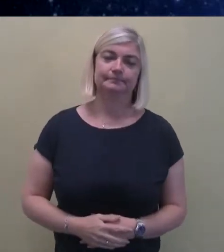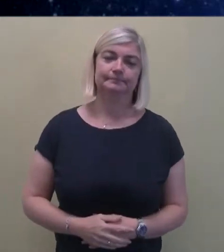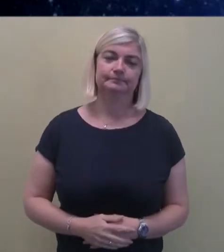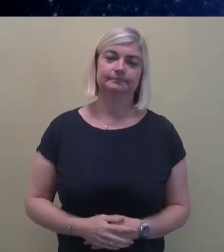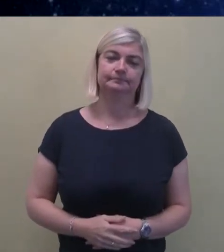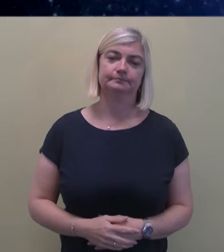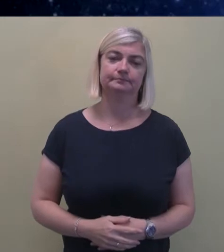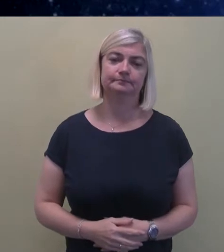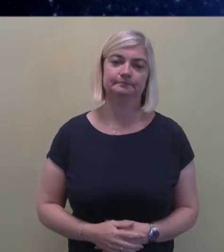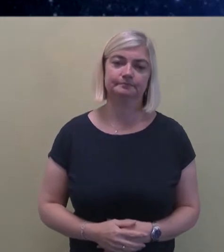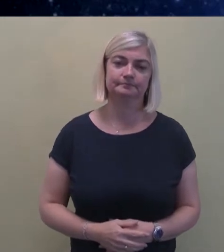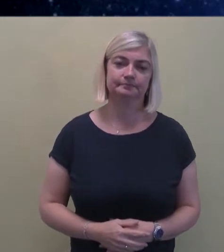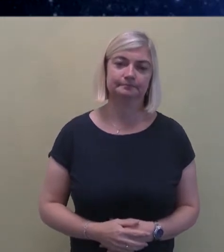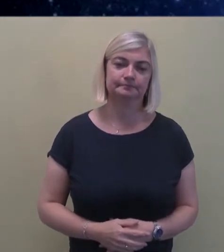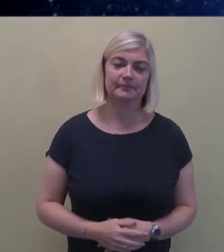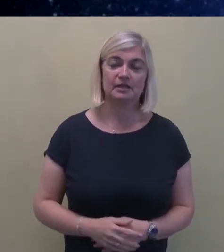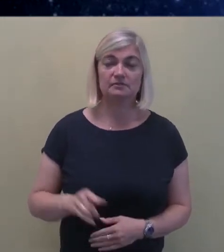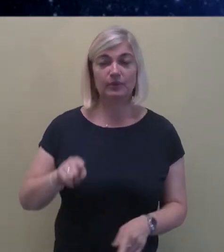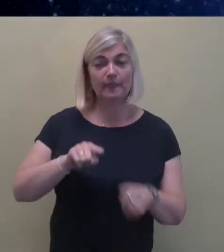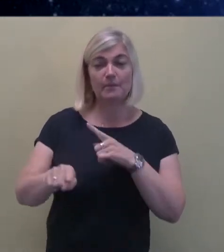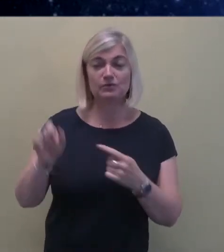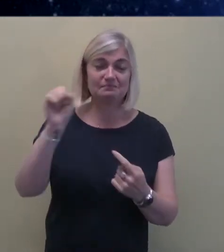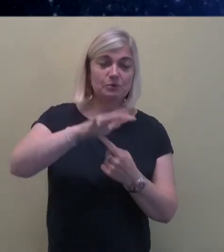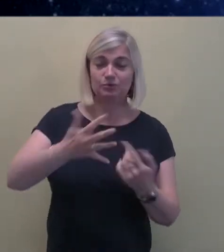web design, games, and computing